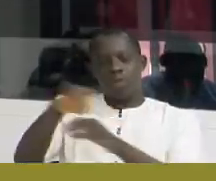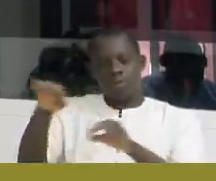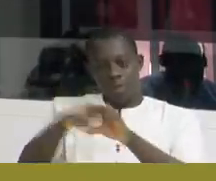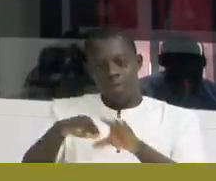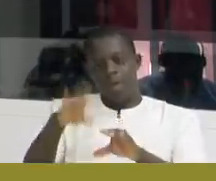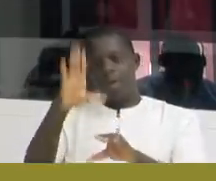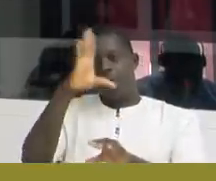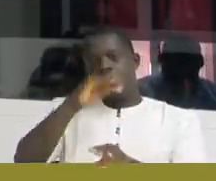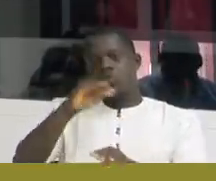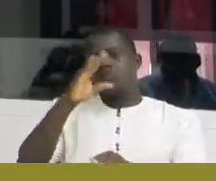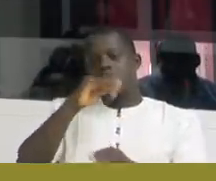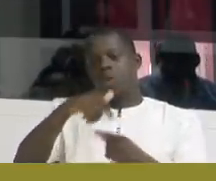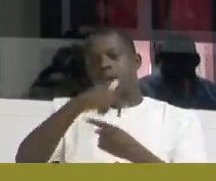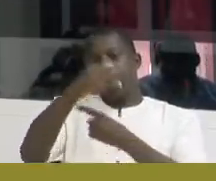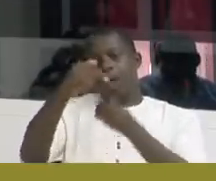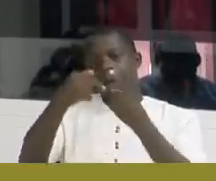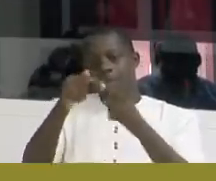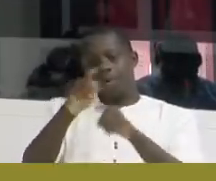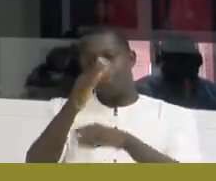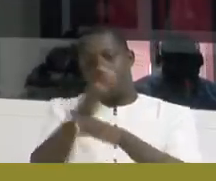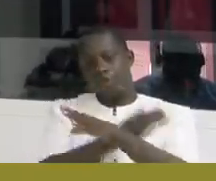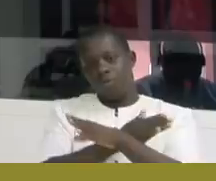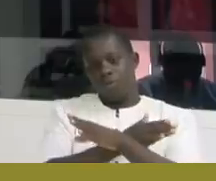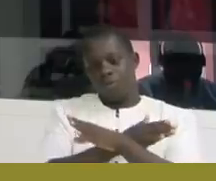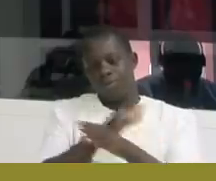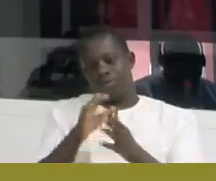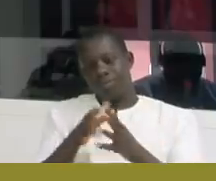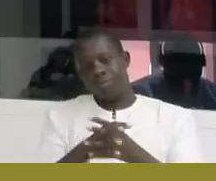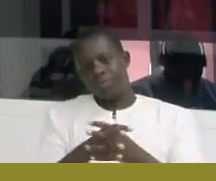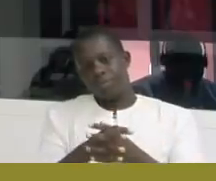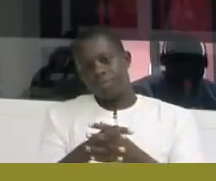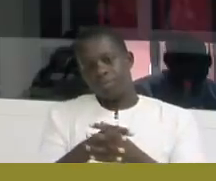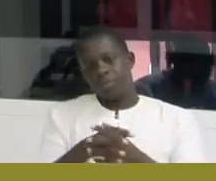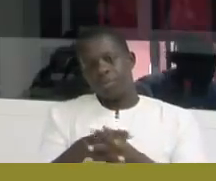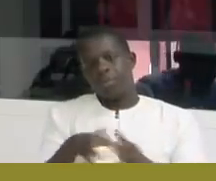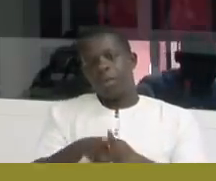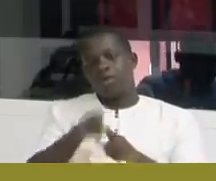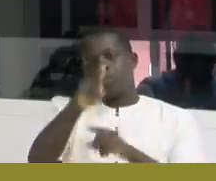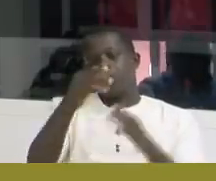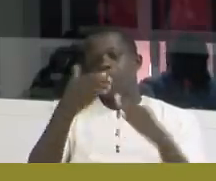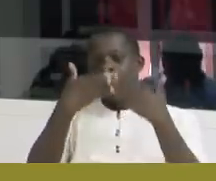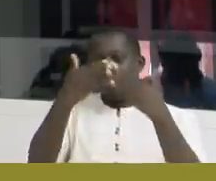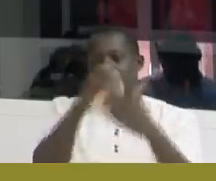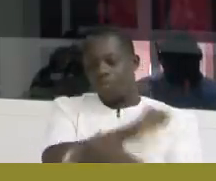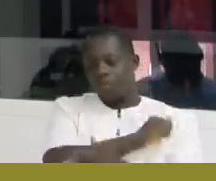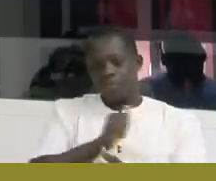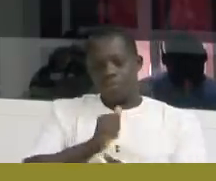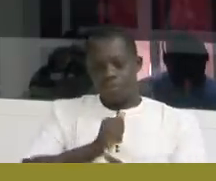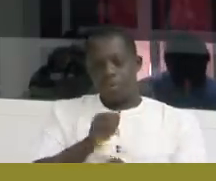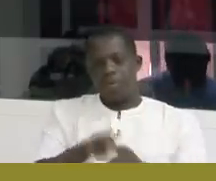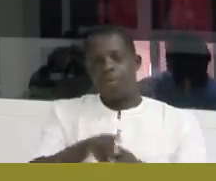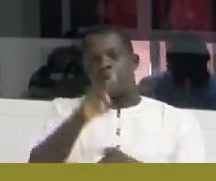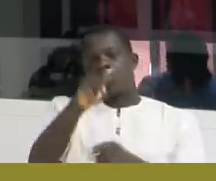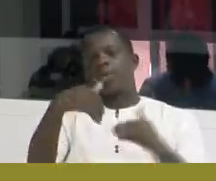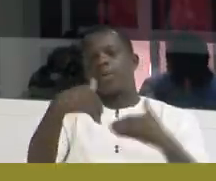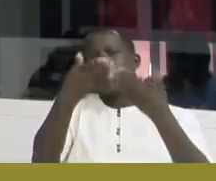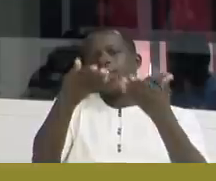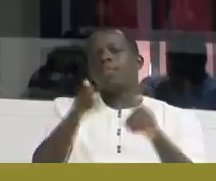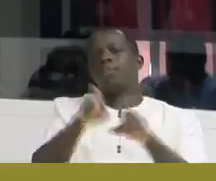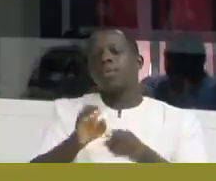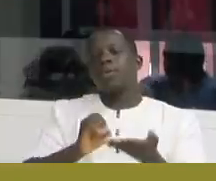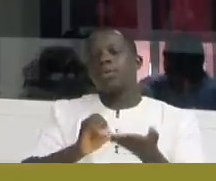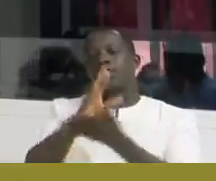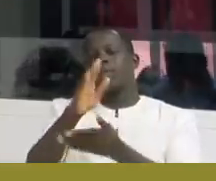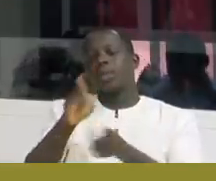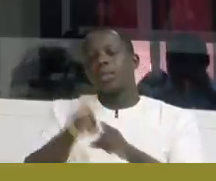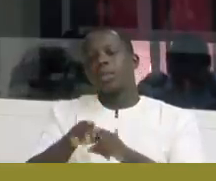before. That's what was we talked about before the coffee break. And you told us that you were given the order in